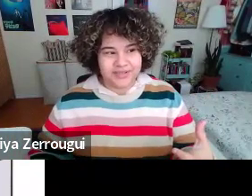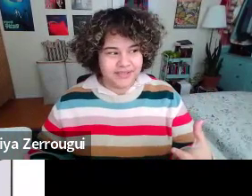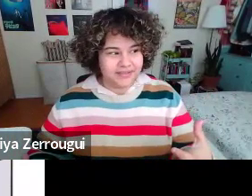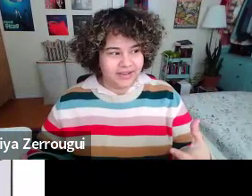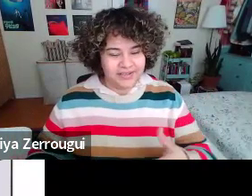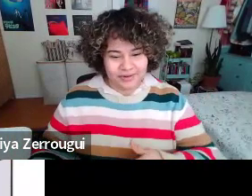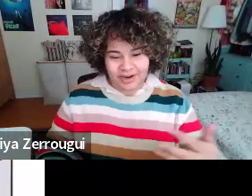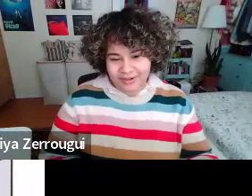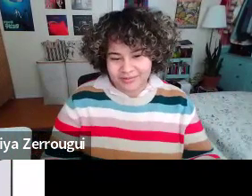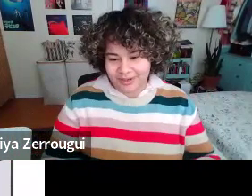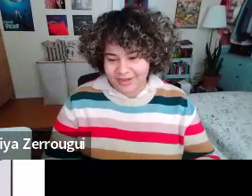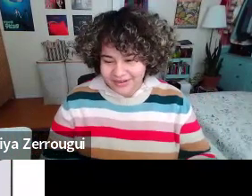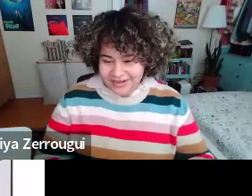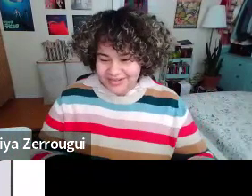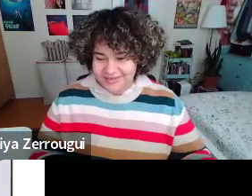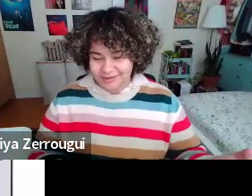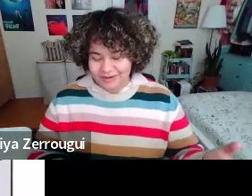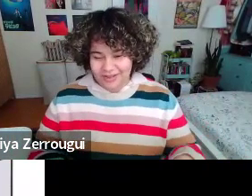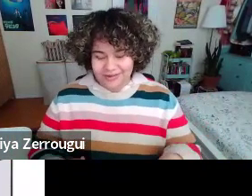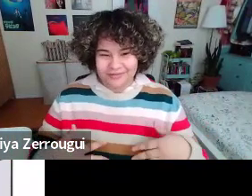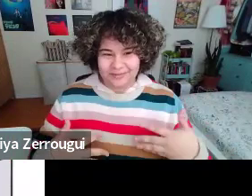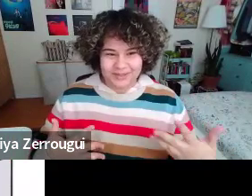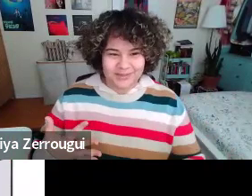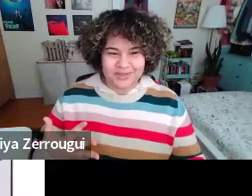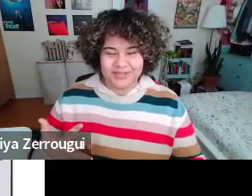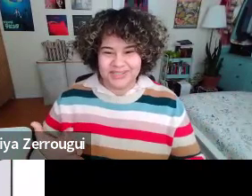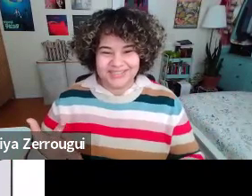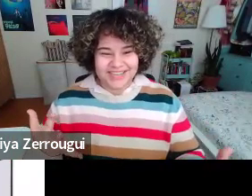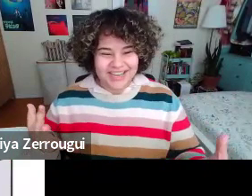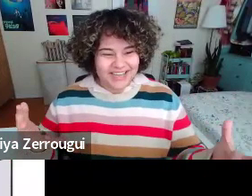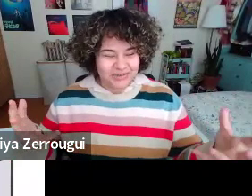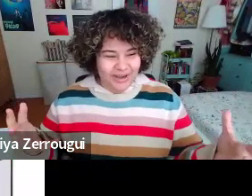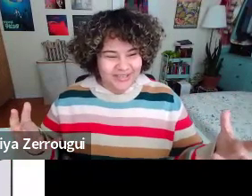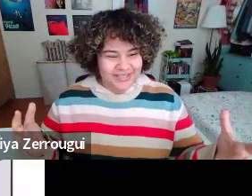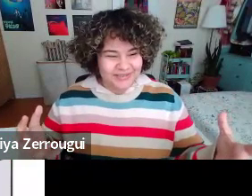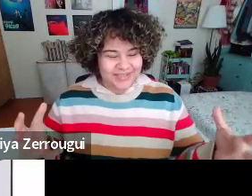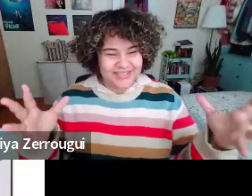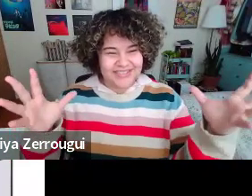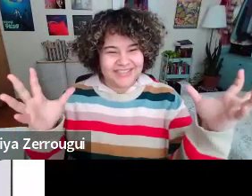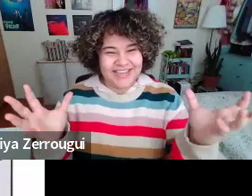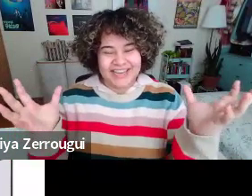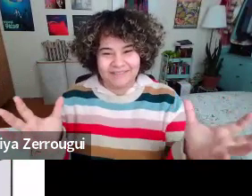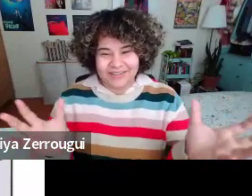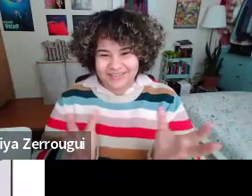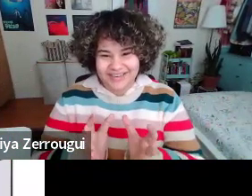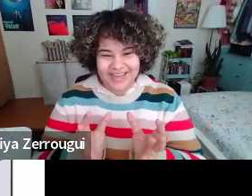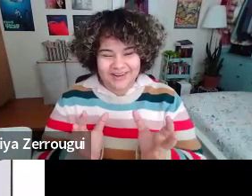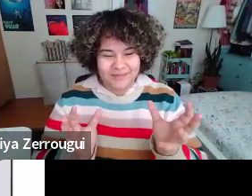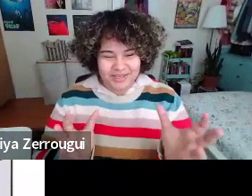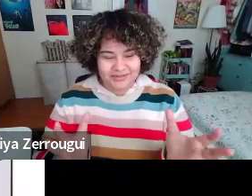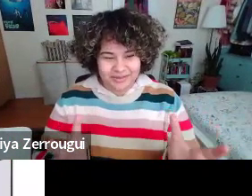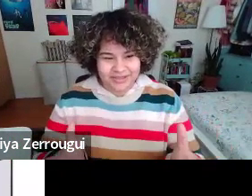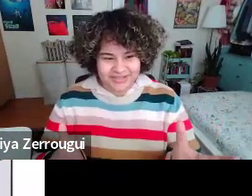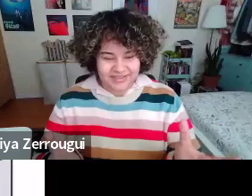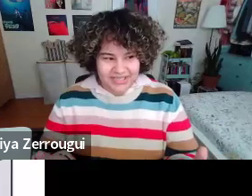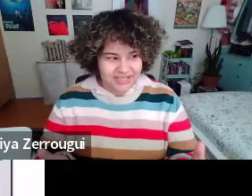how to translate that into a comic format. So a lot of the research was just trying to just take everything and